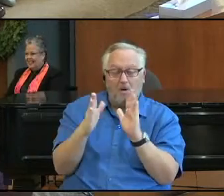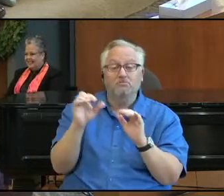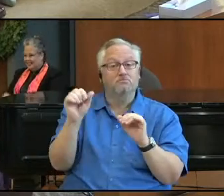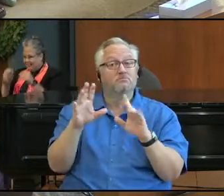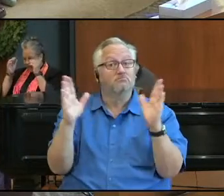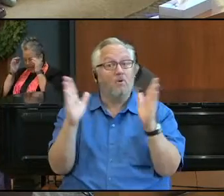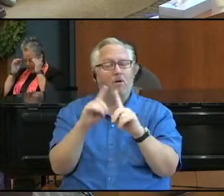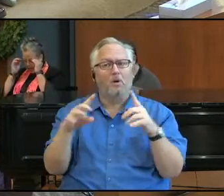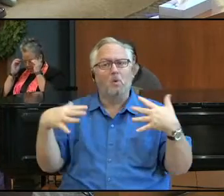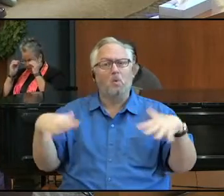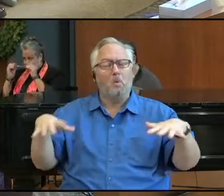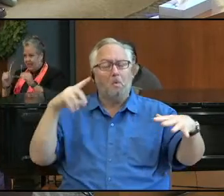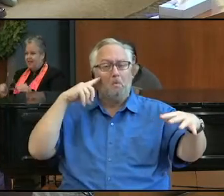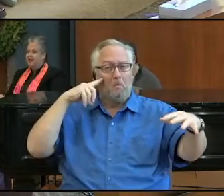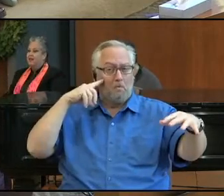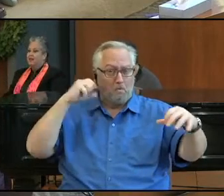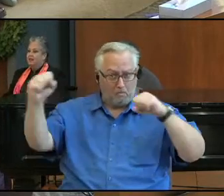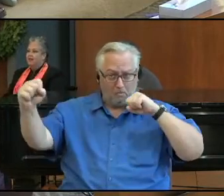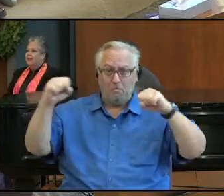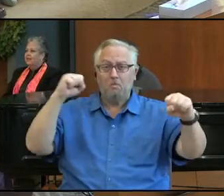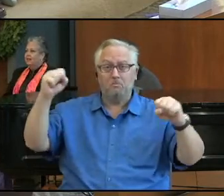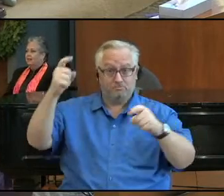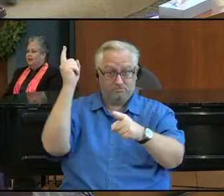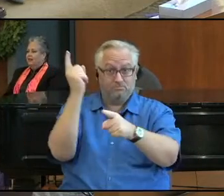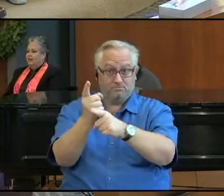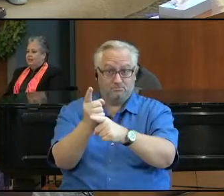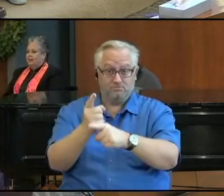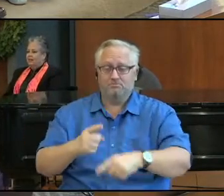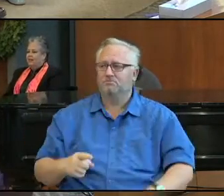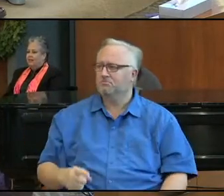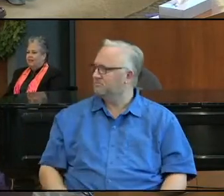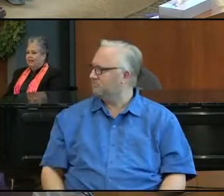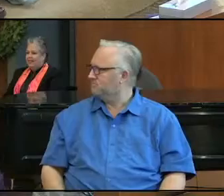for something so small, it makes a pretty loud sound, right?